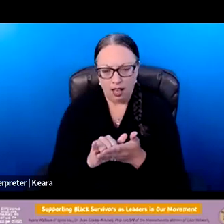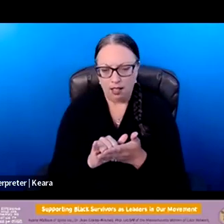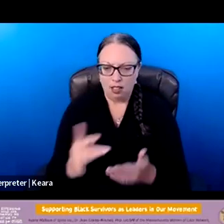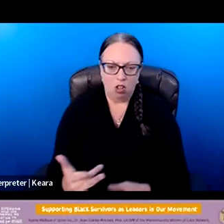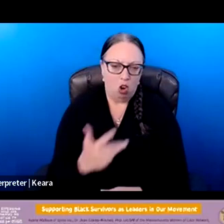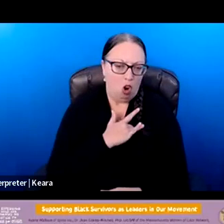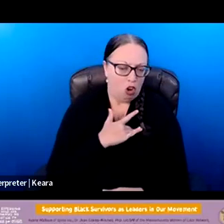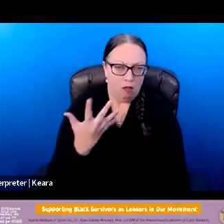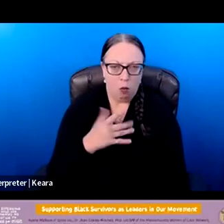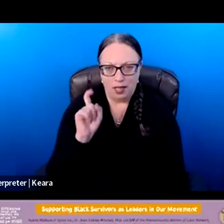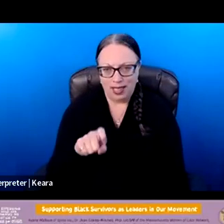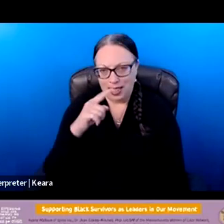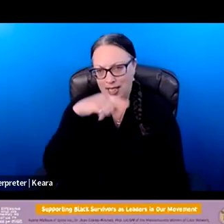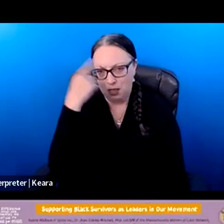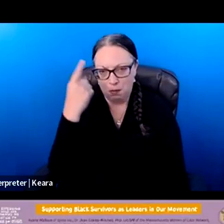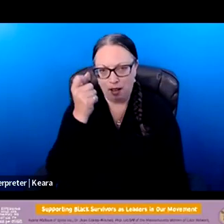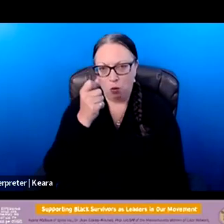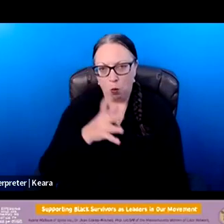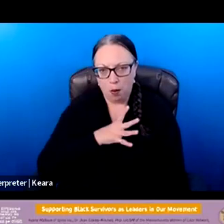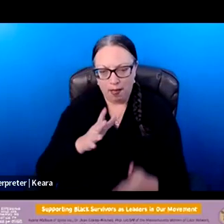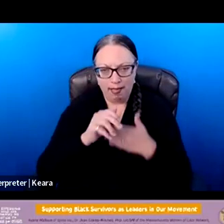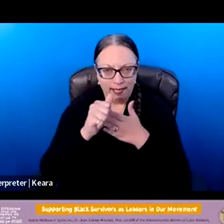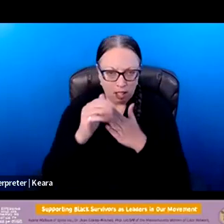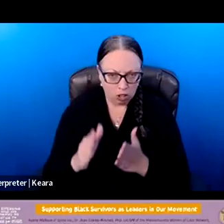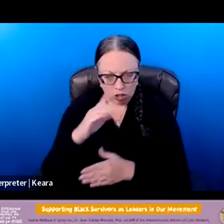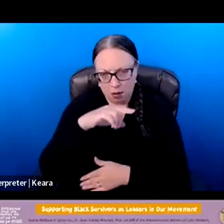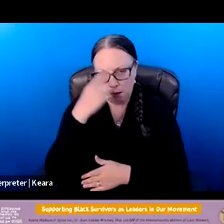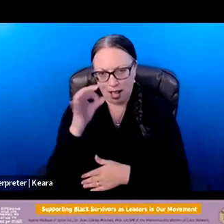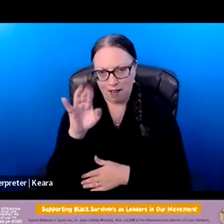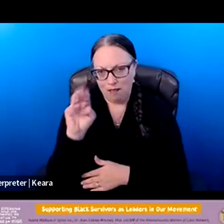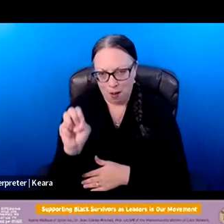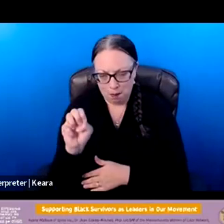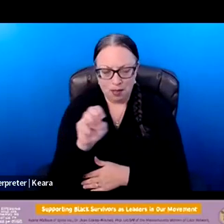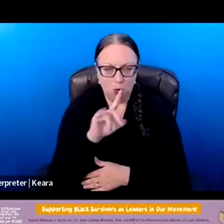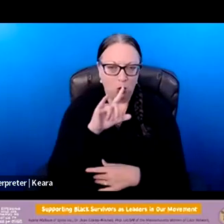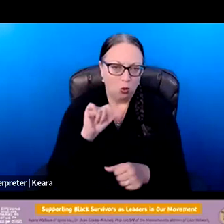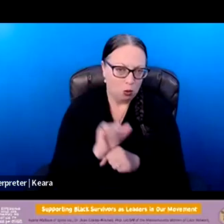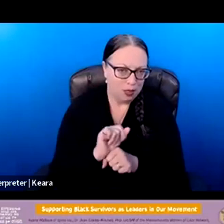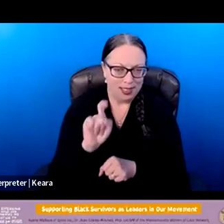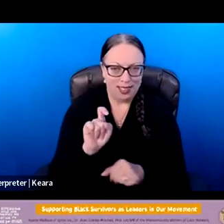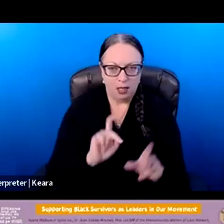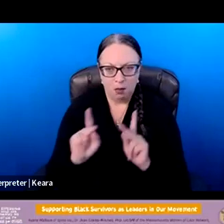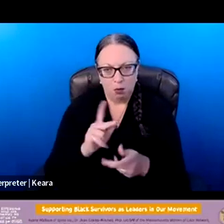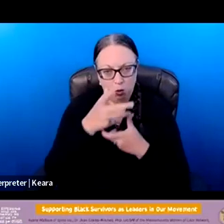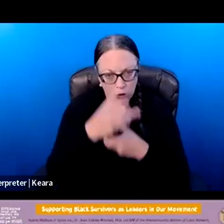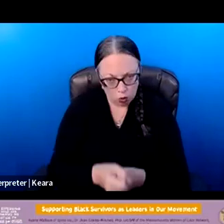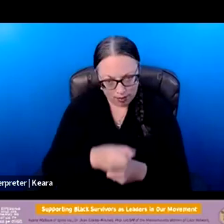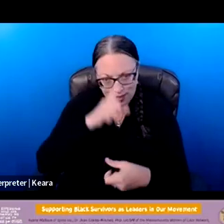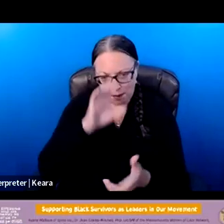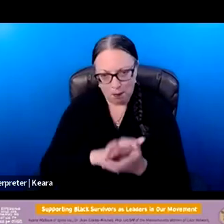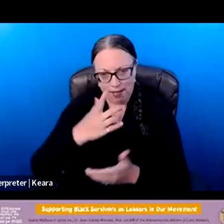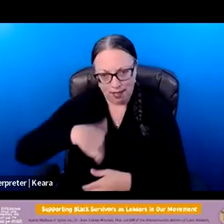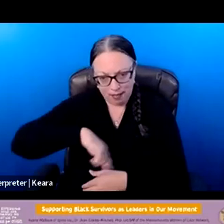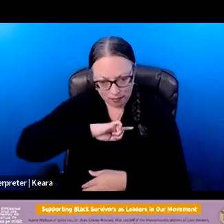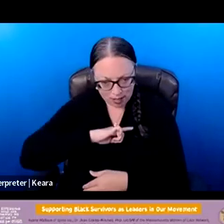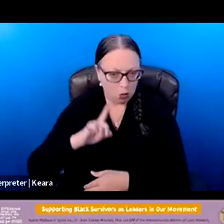we need, like as Black women leaders, as Black femmes, right? Of like, we really need people to not only trust and believe us, to not only think that